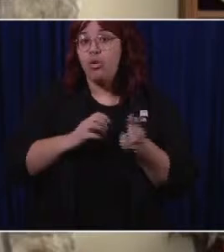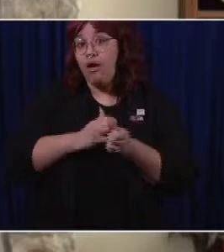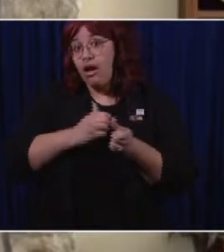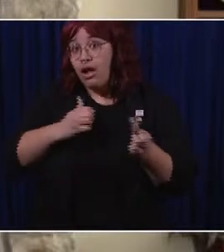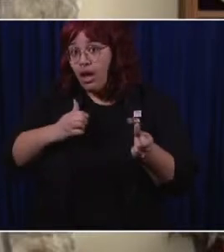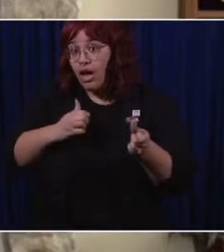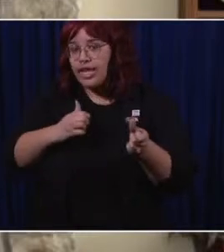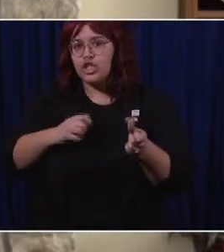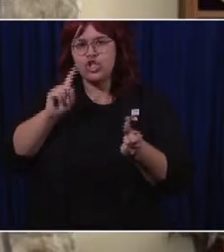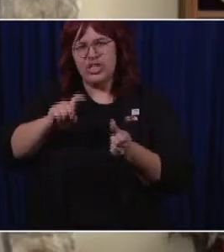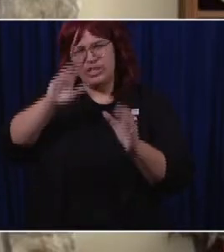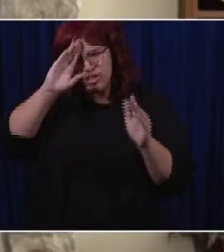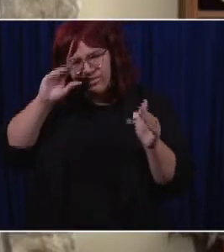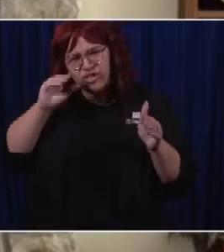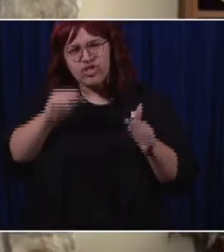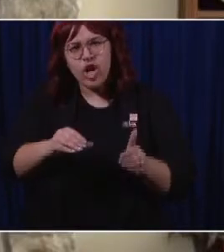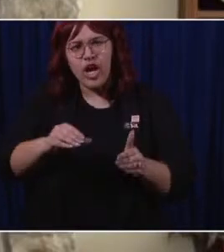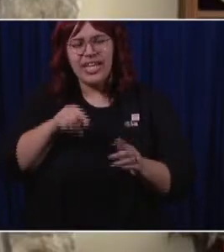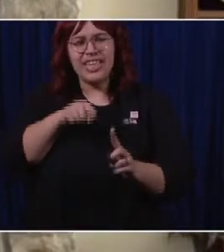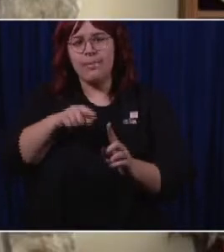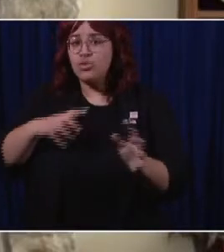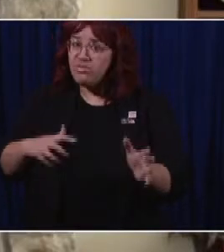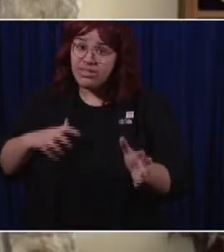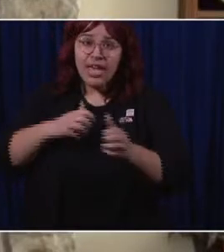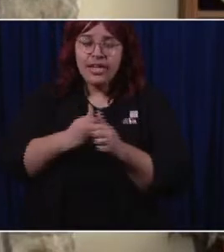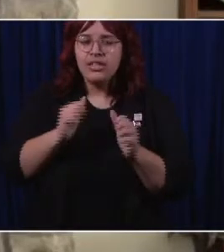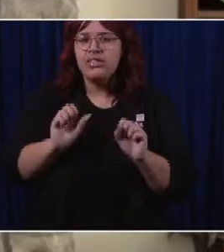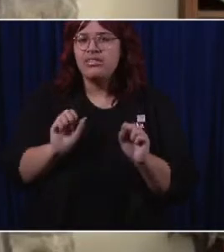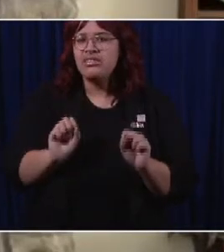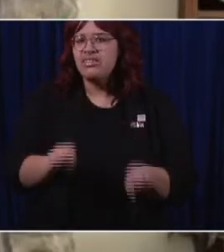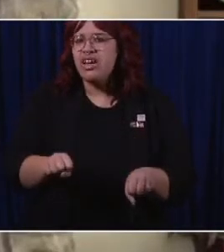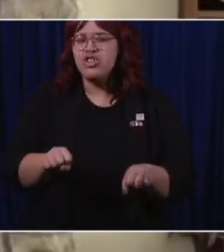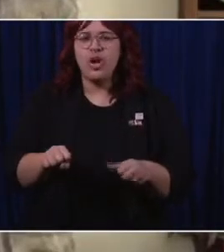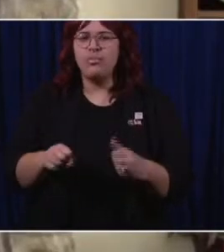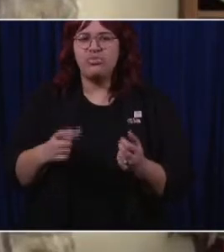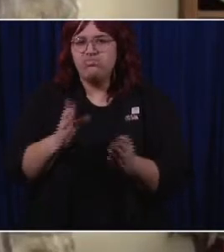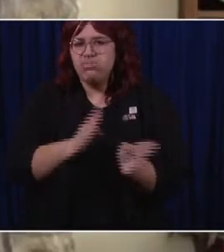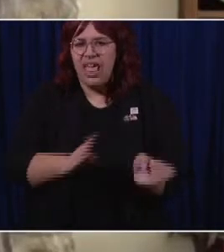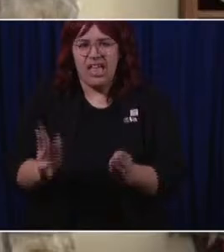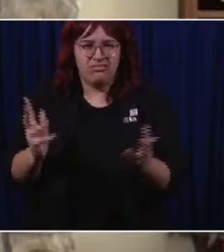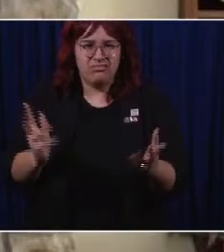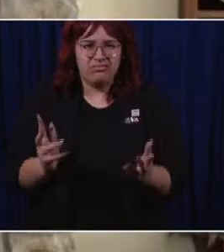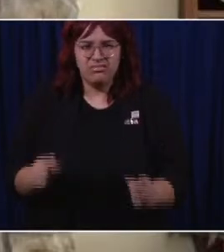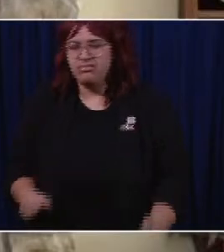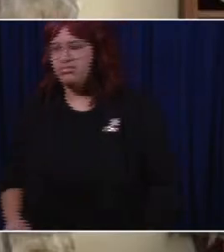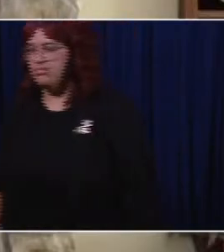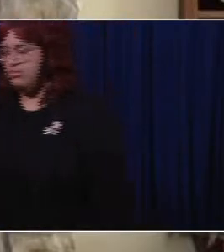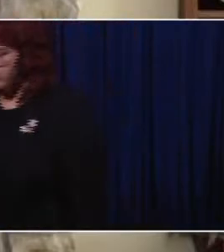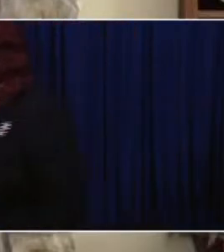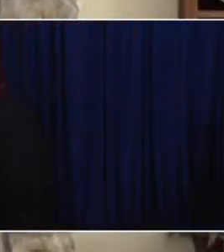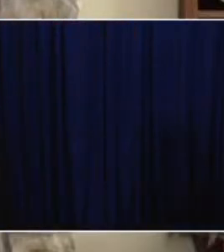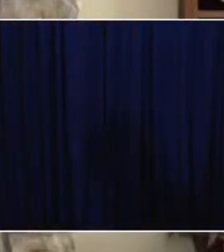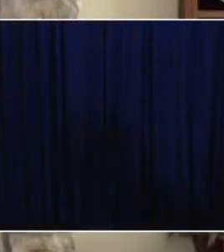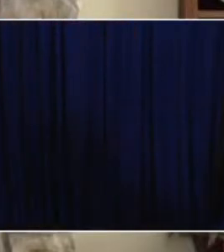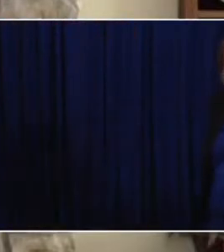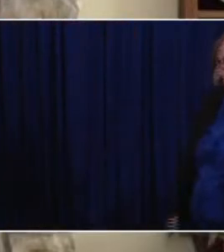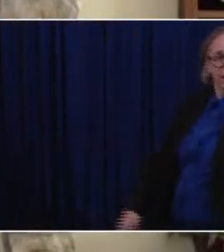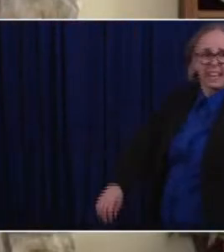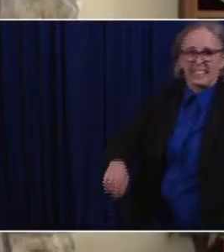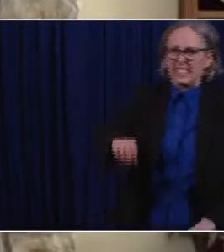ensure that they're able to catch up as well? The answer is yes, and that's because the way Congress did